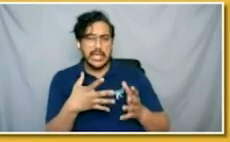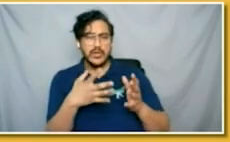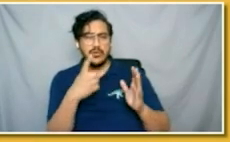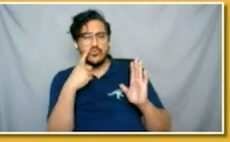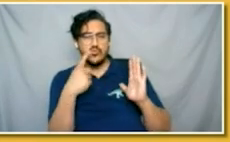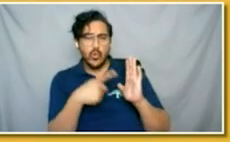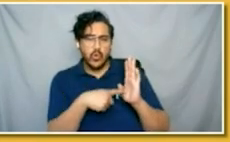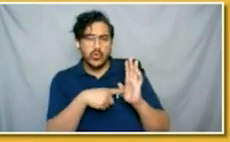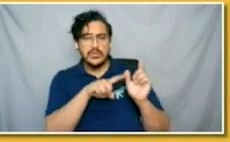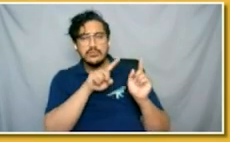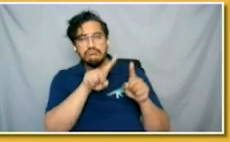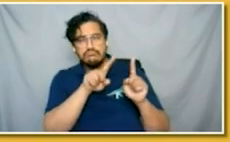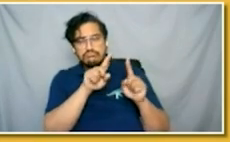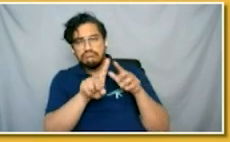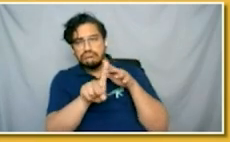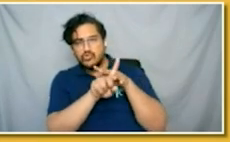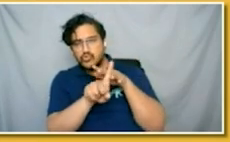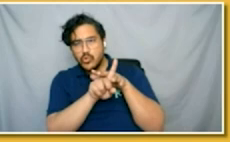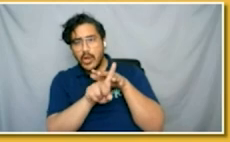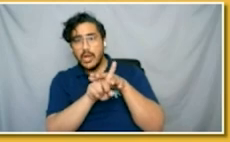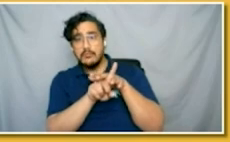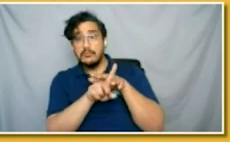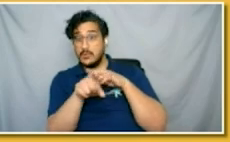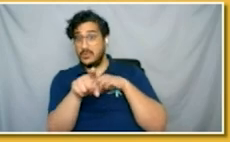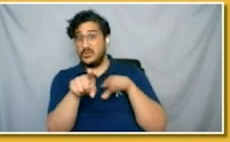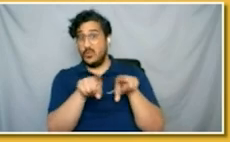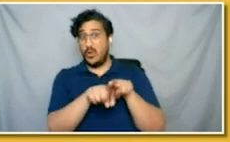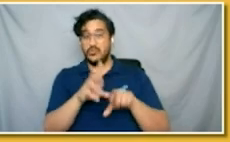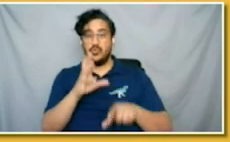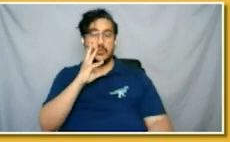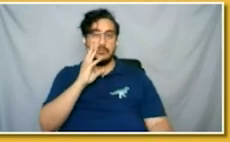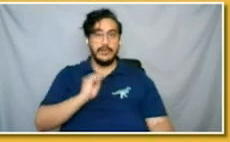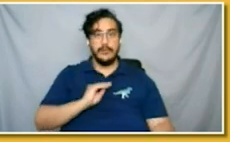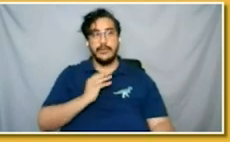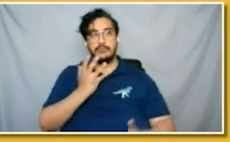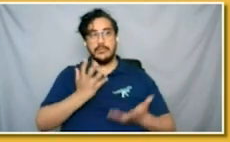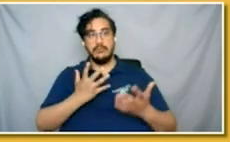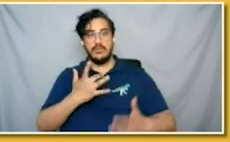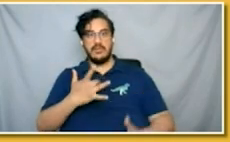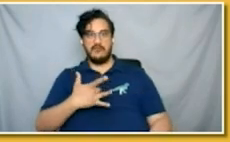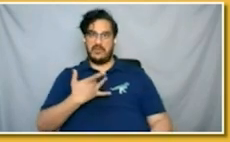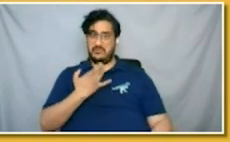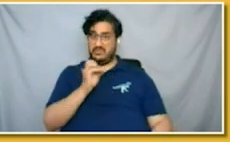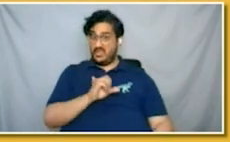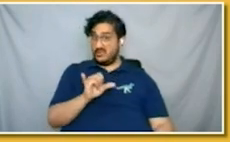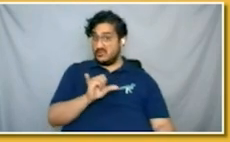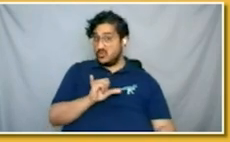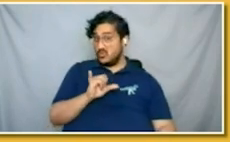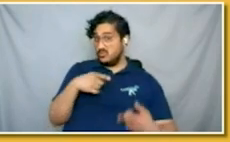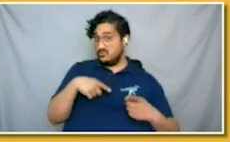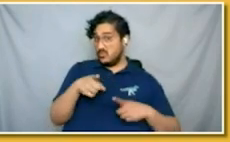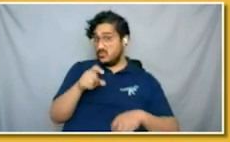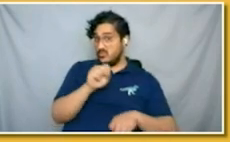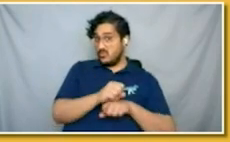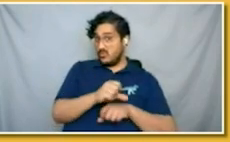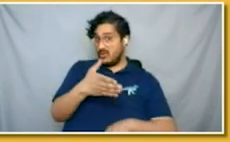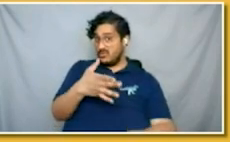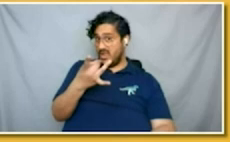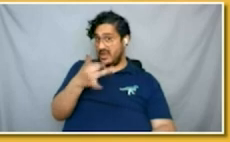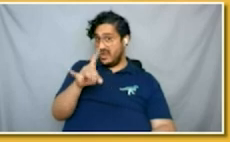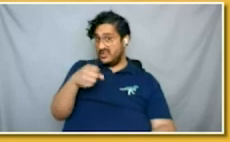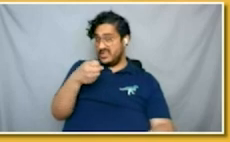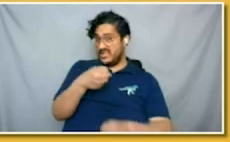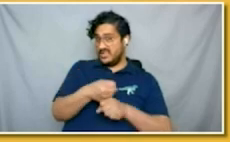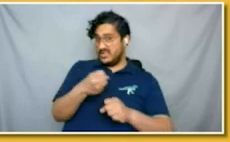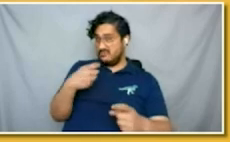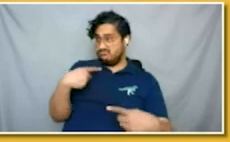things, you must have also experienced and felt some of that too while you were working there over the 18 years. What was it sort of like, and what was